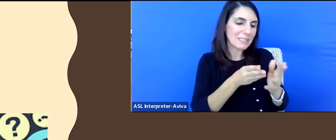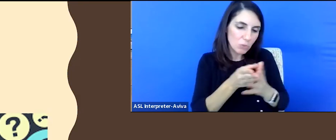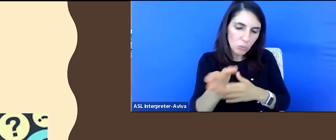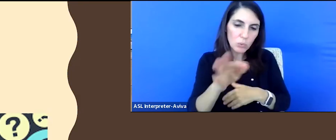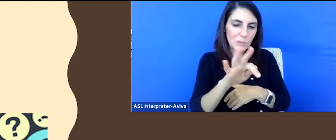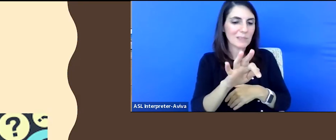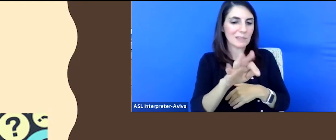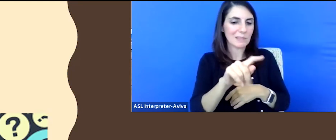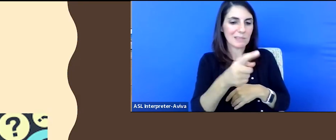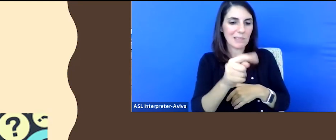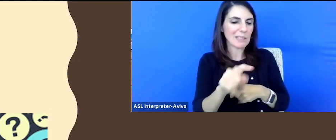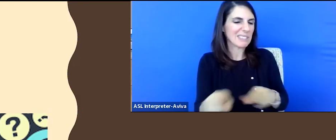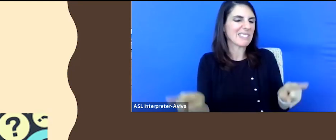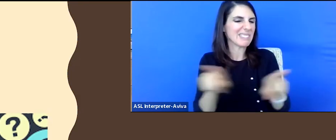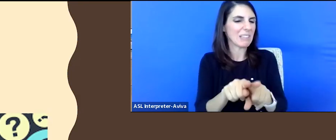app.